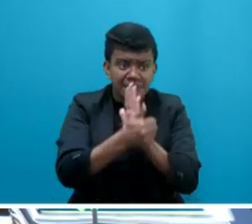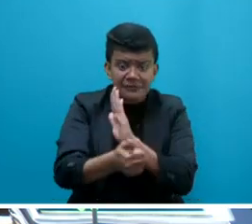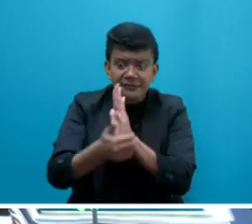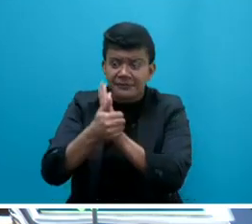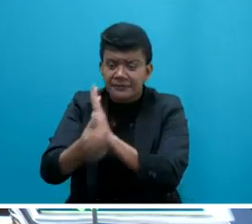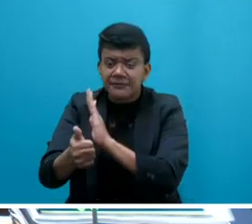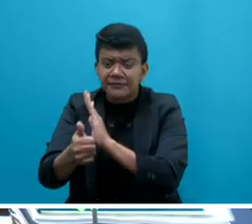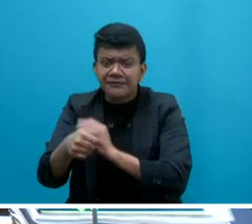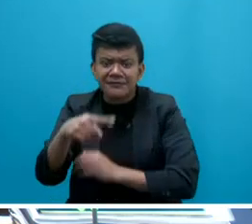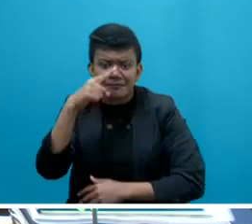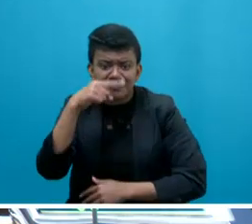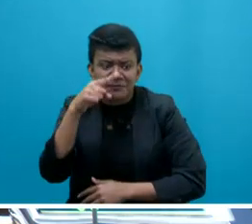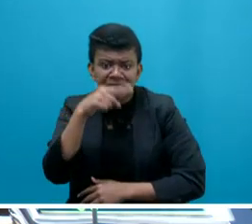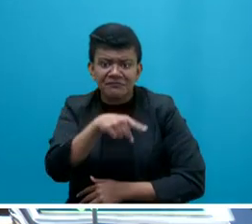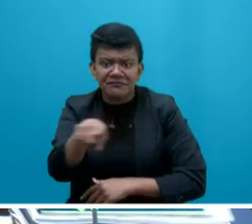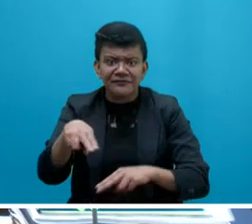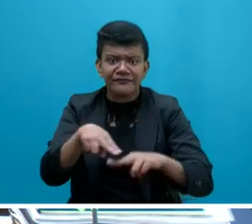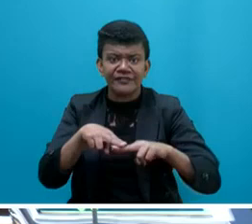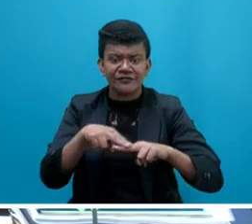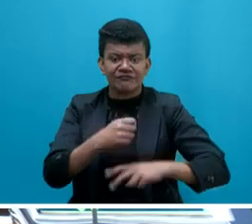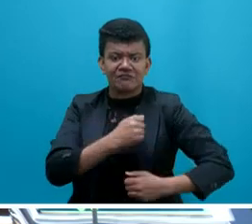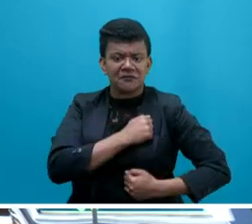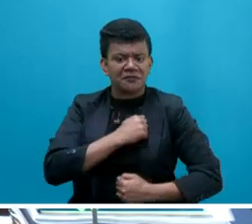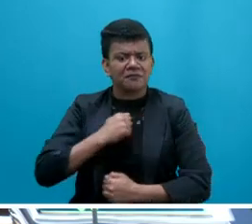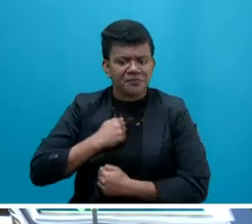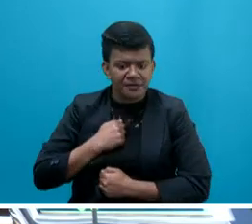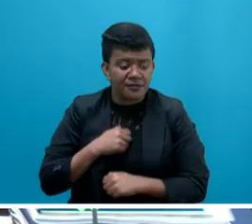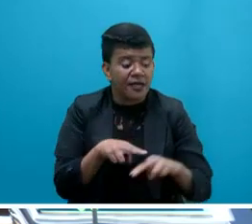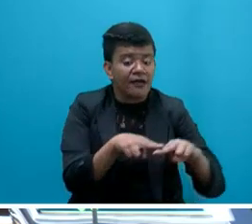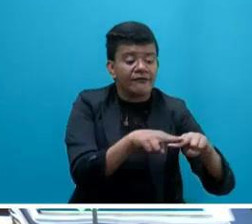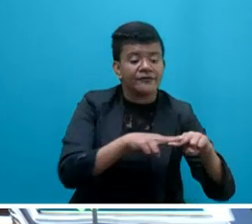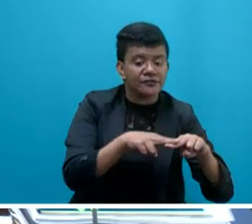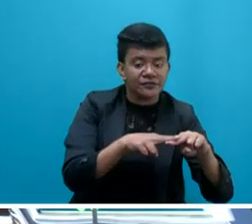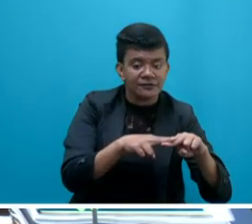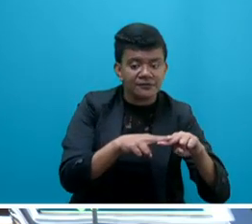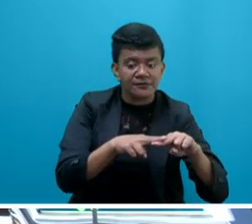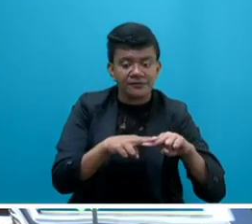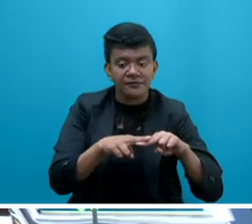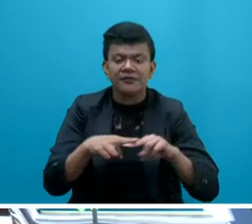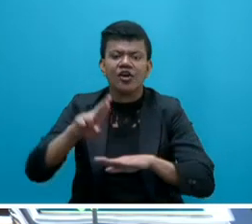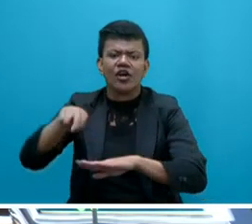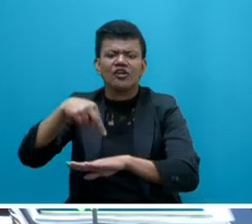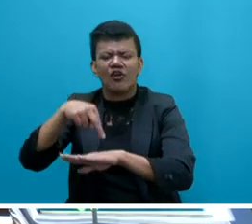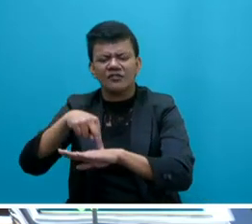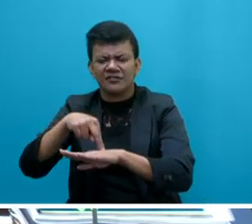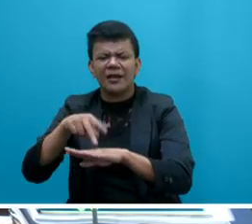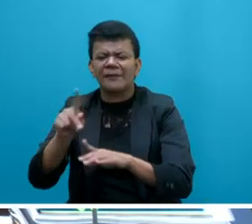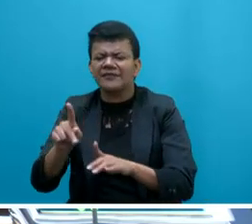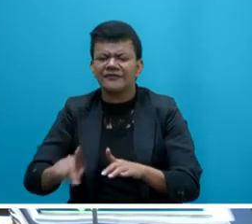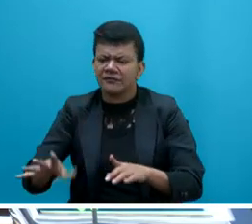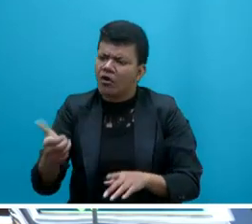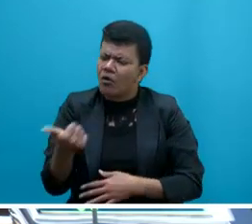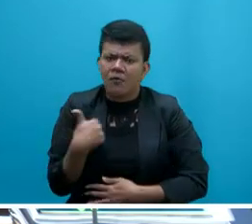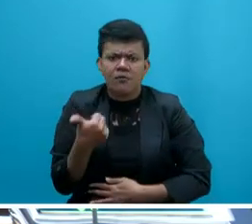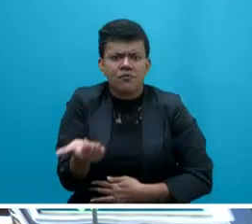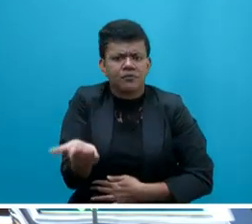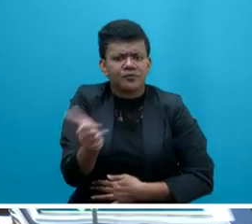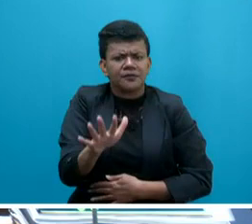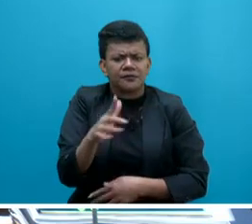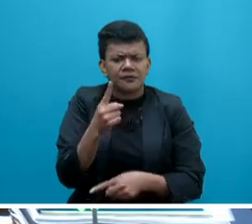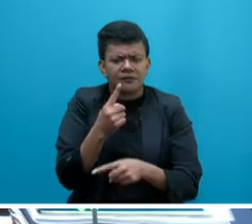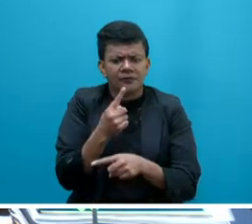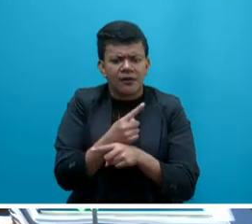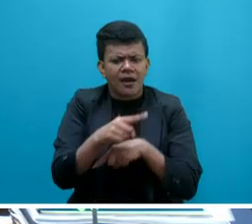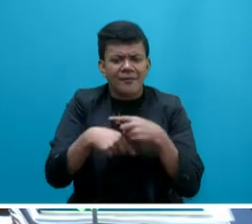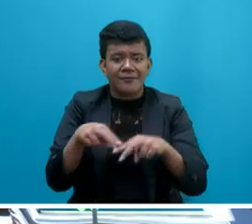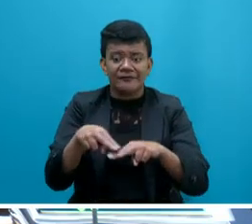to disasters within Fiji and the immediate region. Mr. Speaker, sir, I have already addressed this August House. The Fiji Police Force